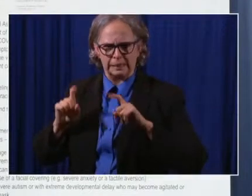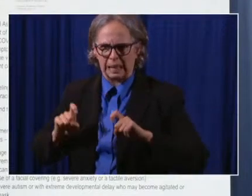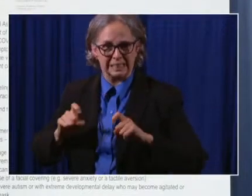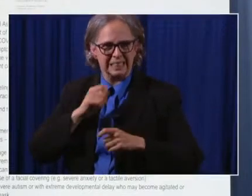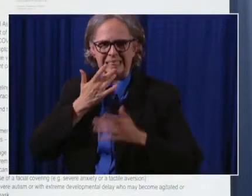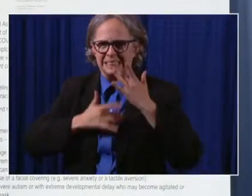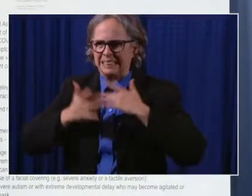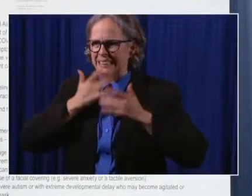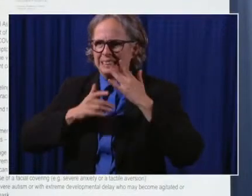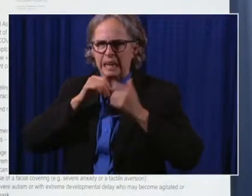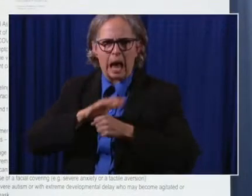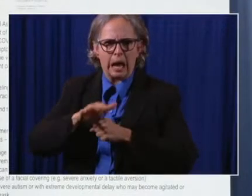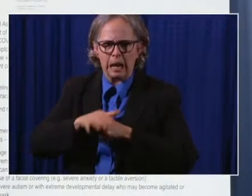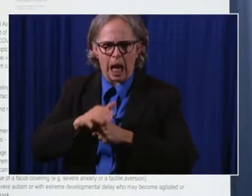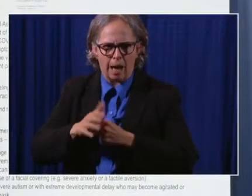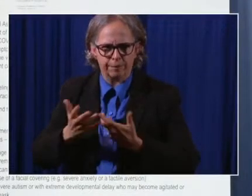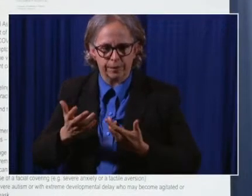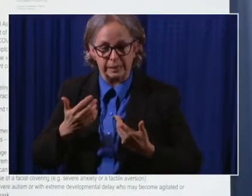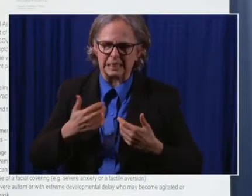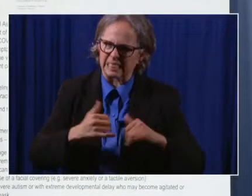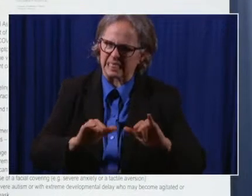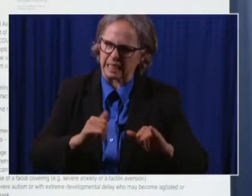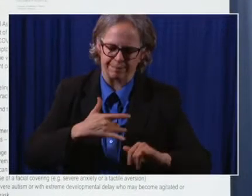we would want.